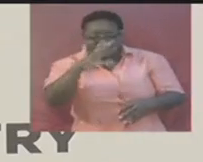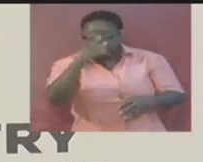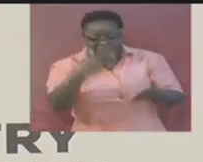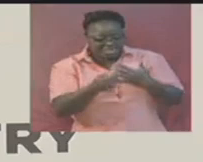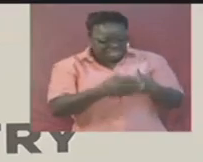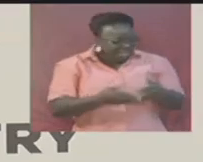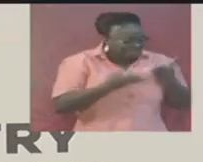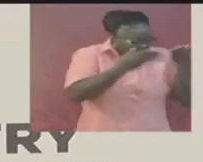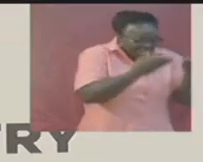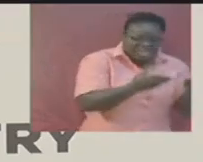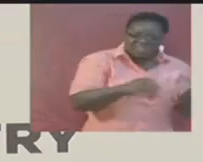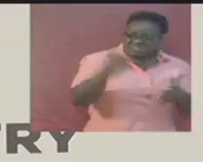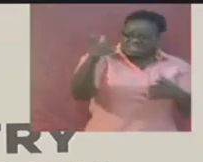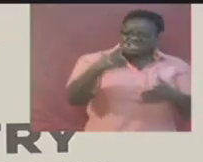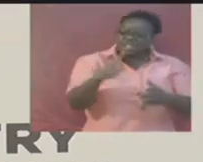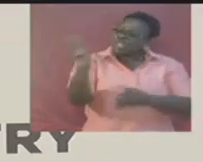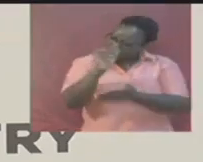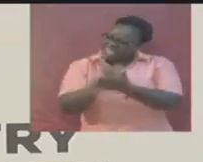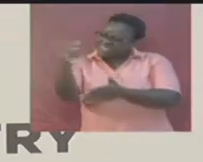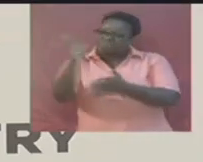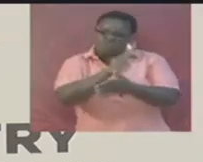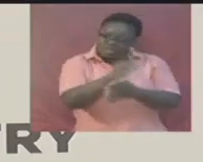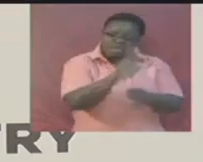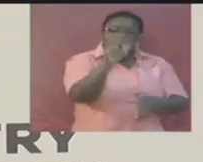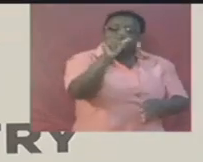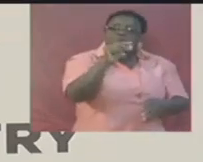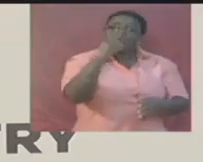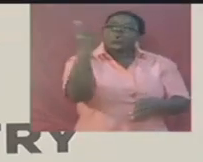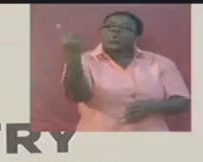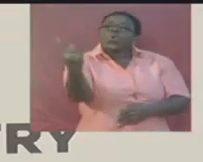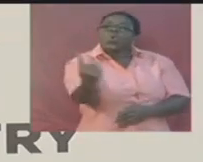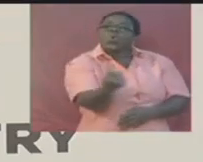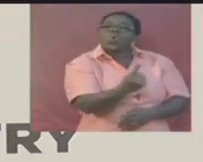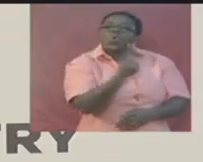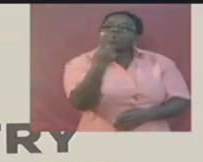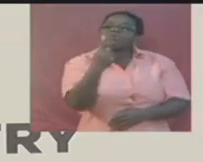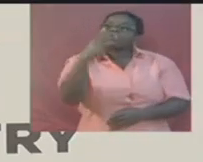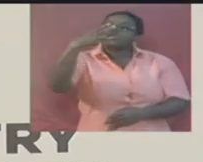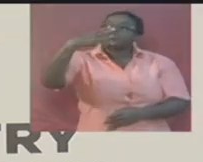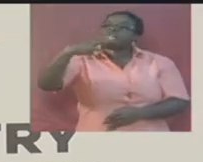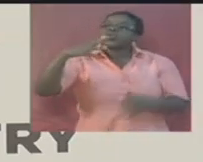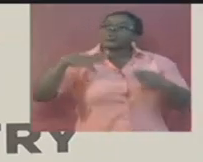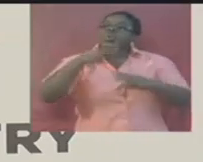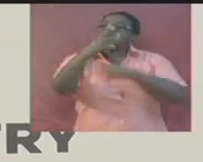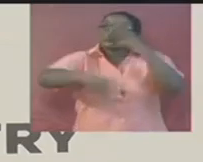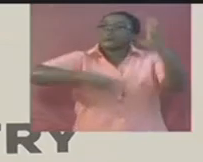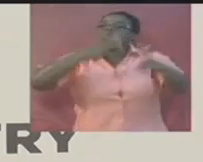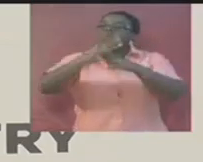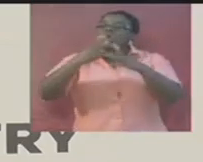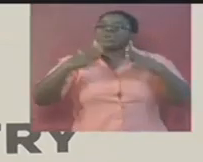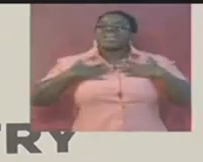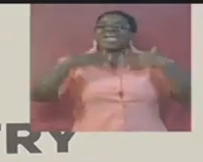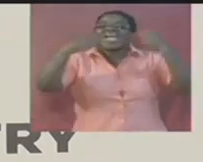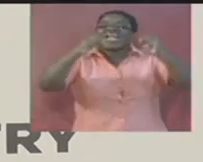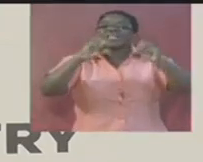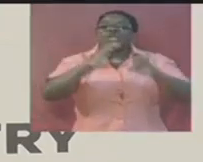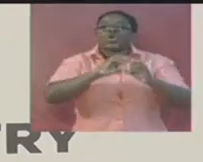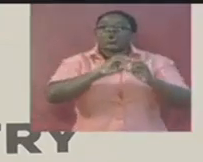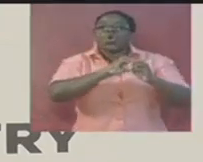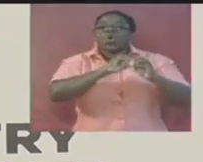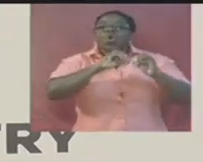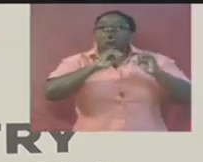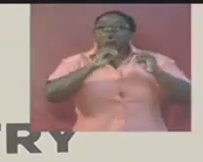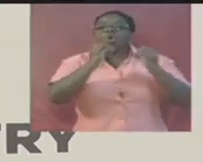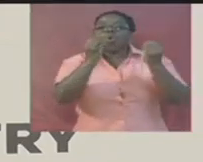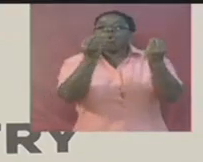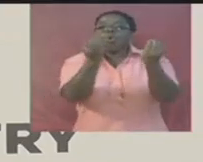disregard for this particular vaccine. We just want to make abundantly sure that the regulatory process has gone the full way before we begin to use.